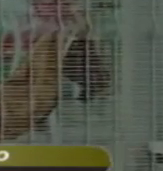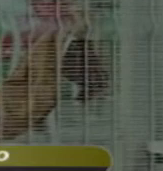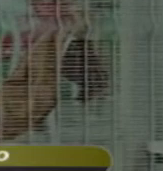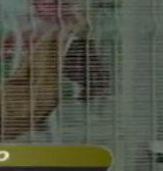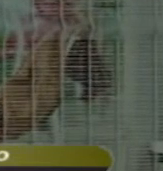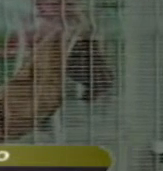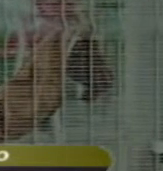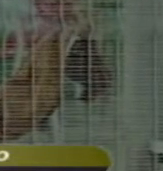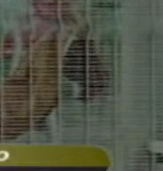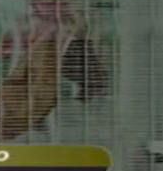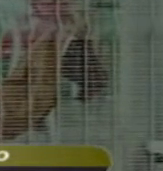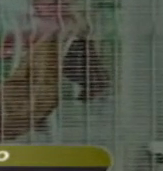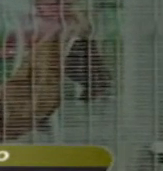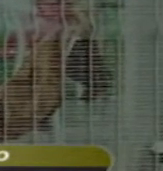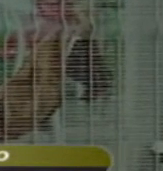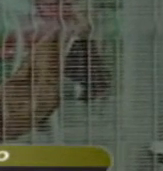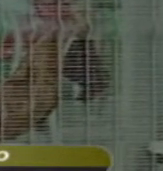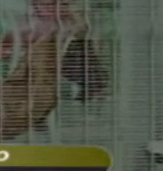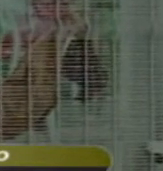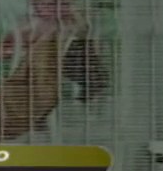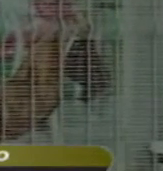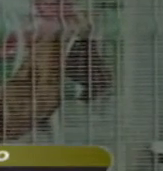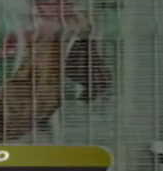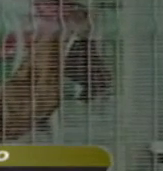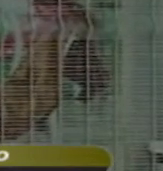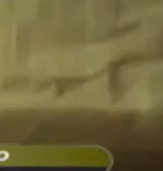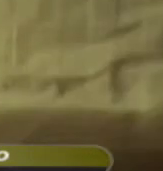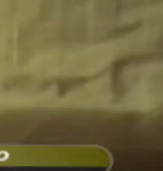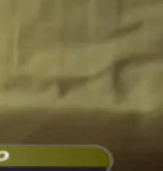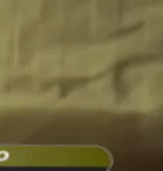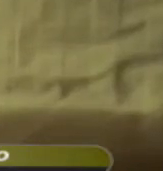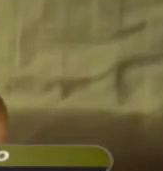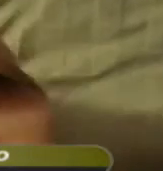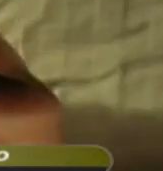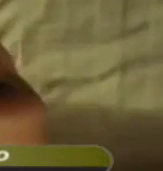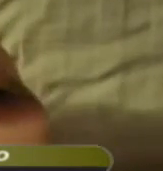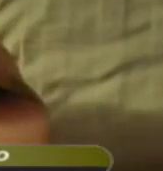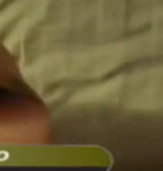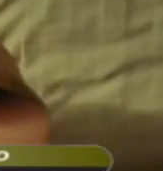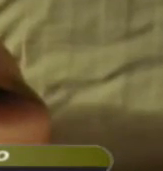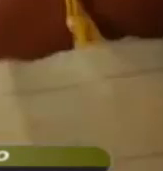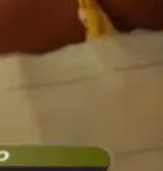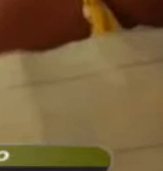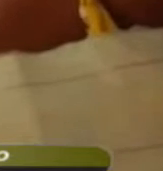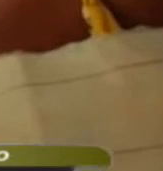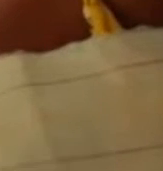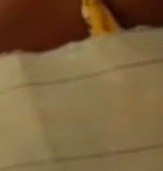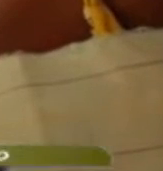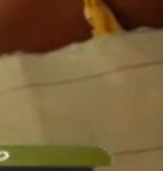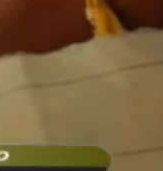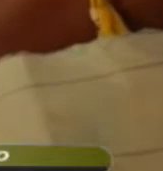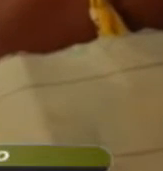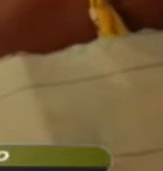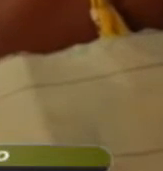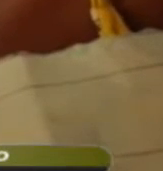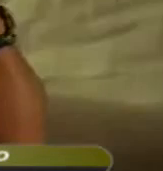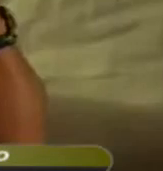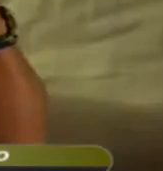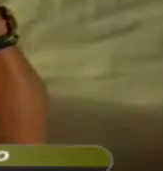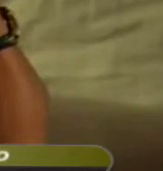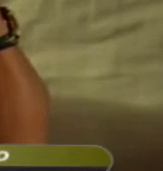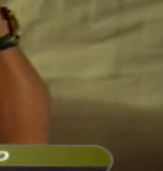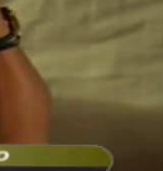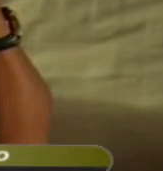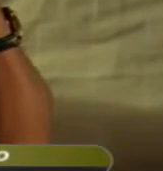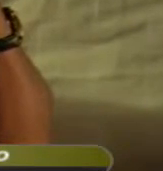We can go there if I want to, but me, I don't know why I think I love you when I